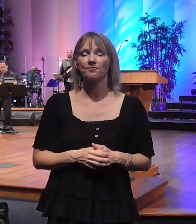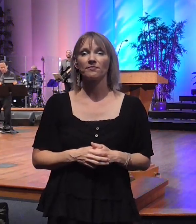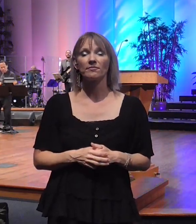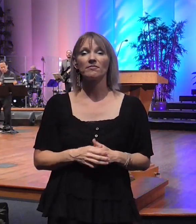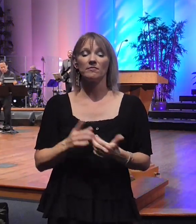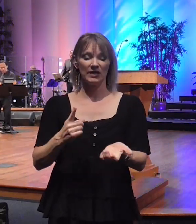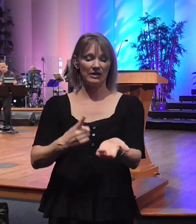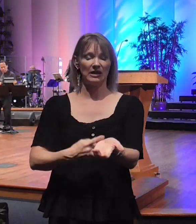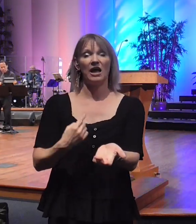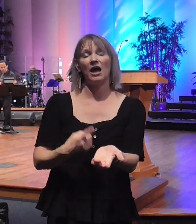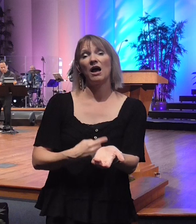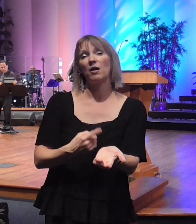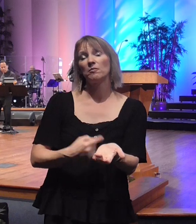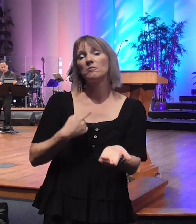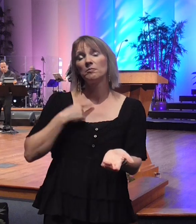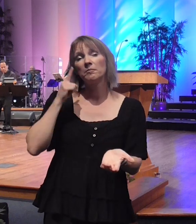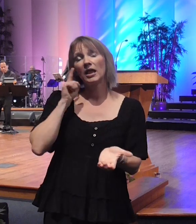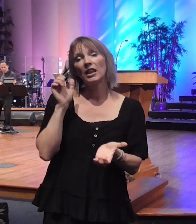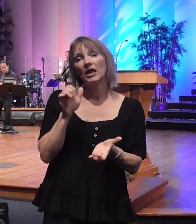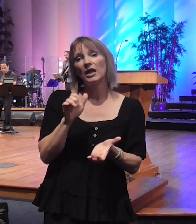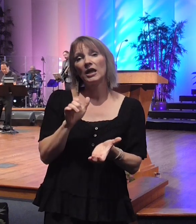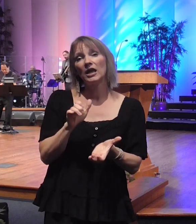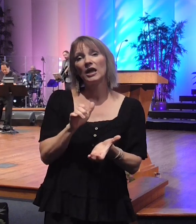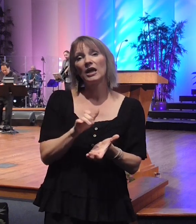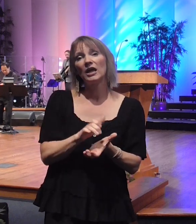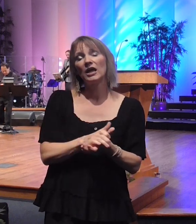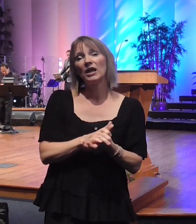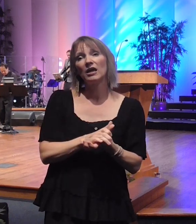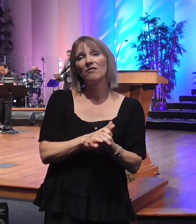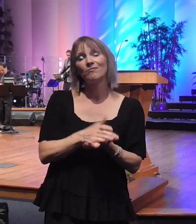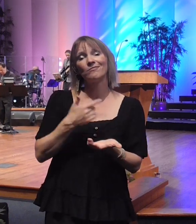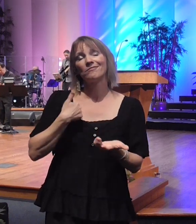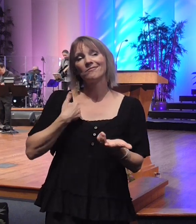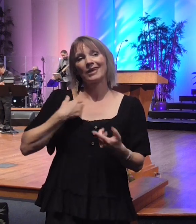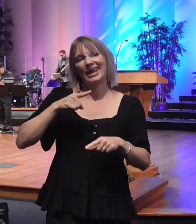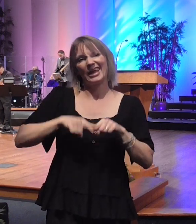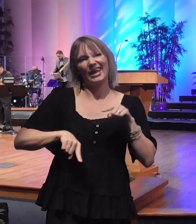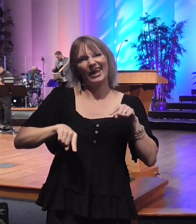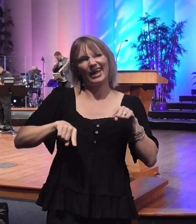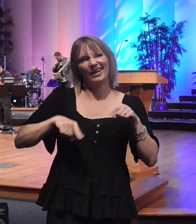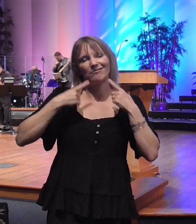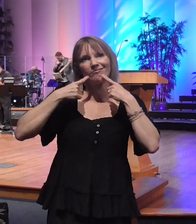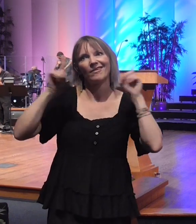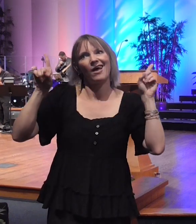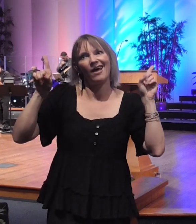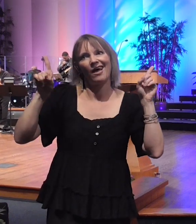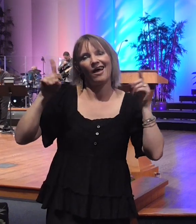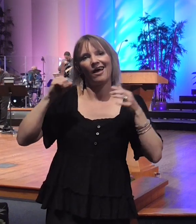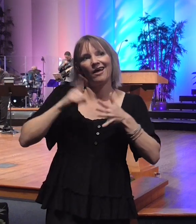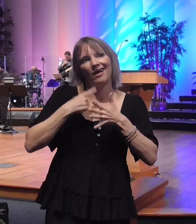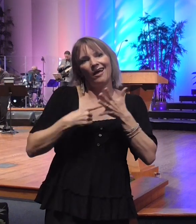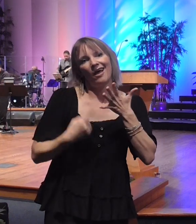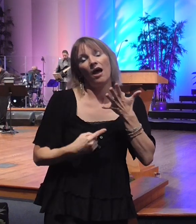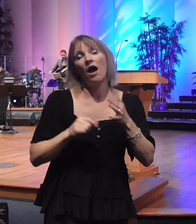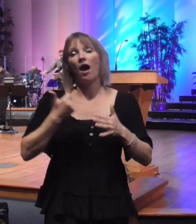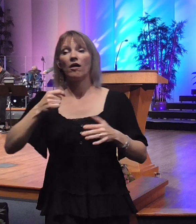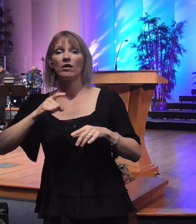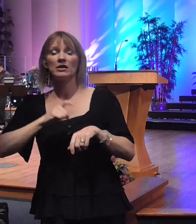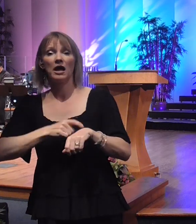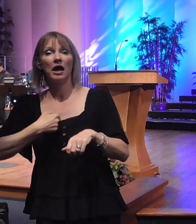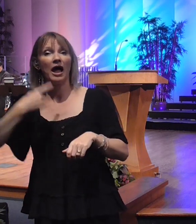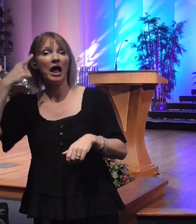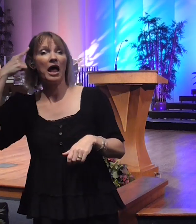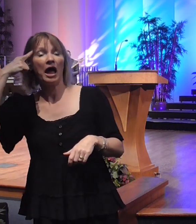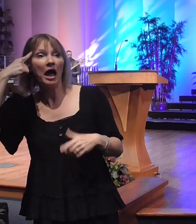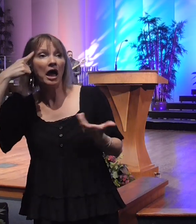Sometimes I believe that I can't do anything, yet other times I think I got